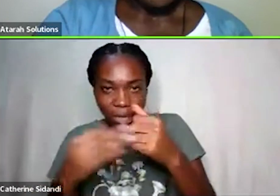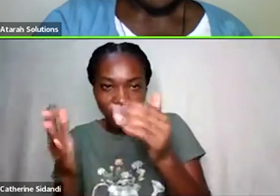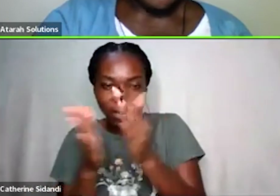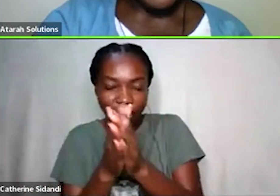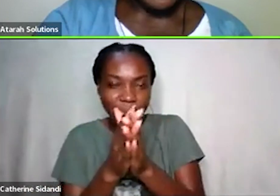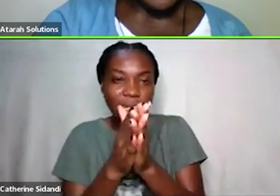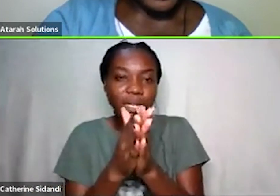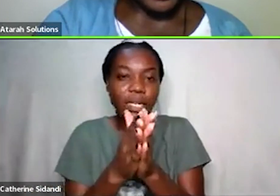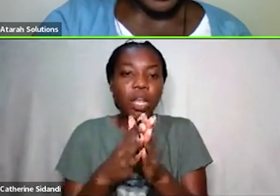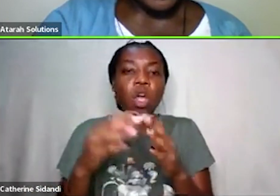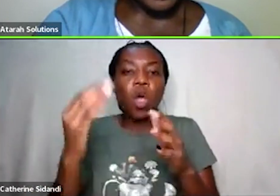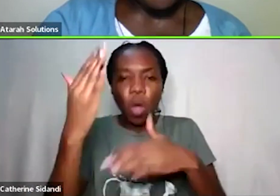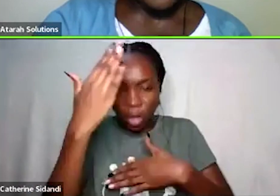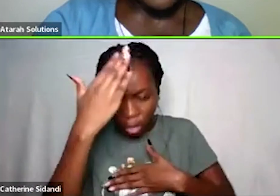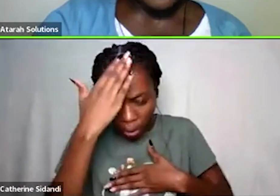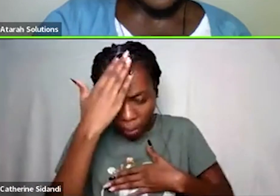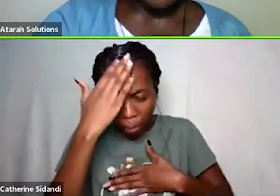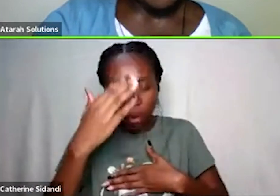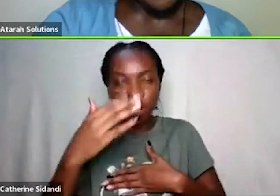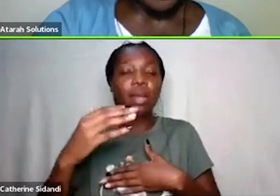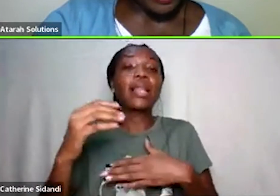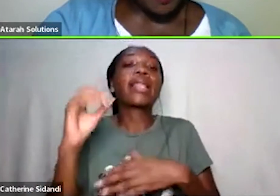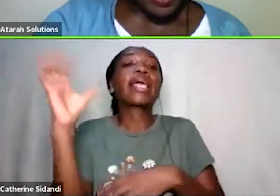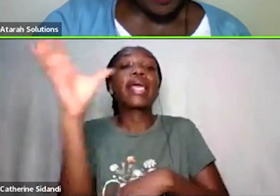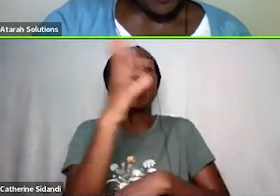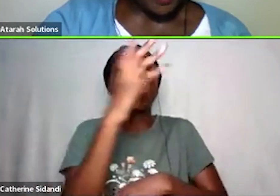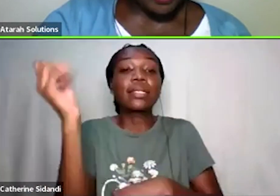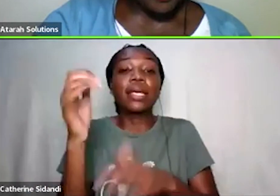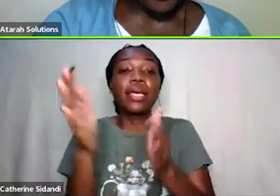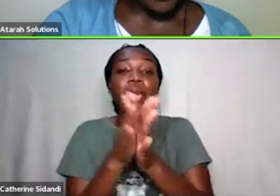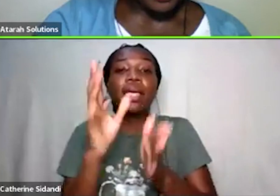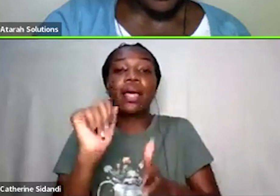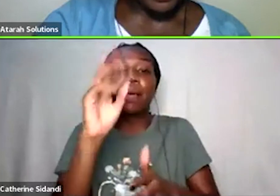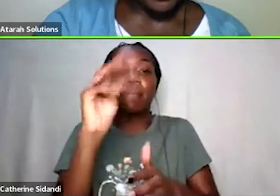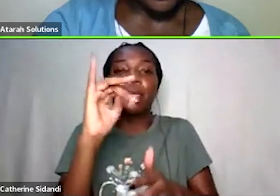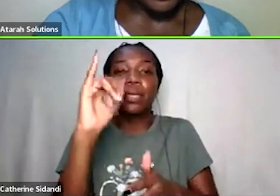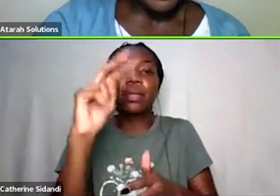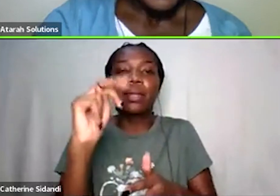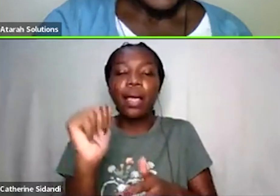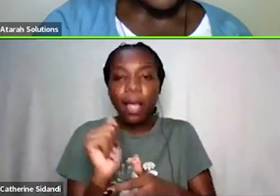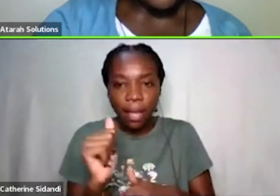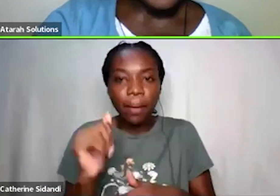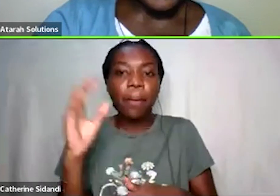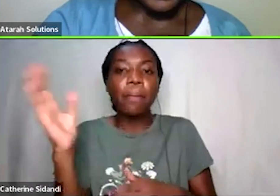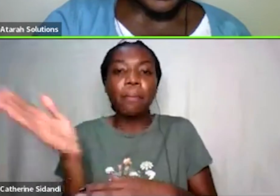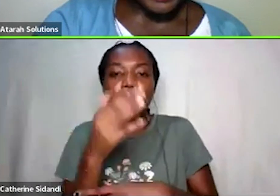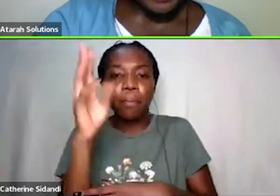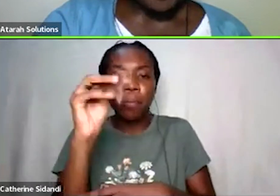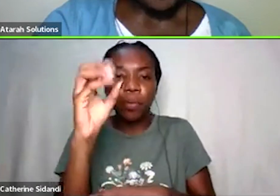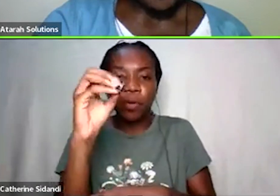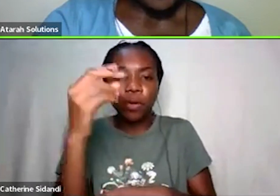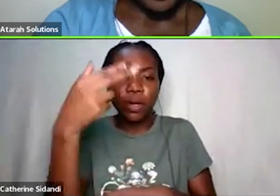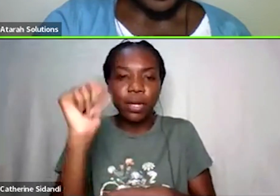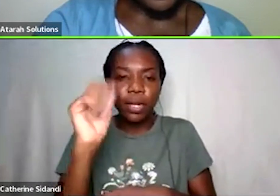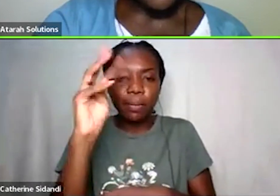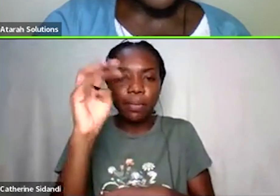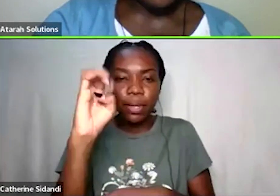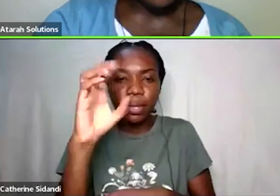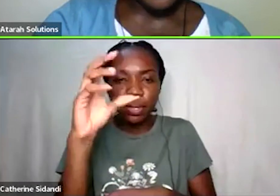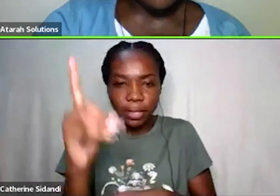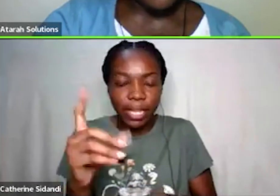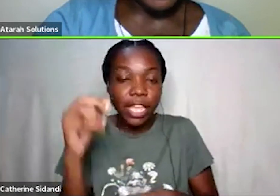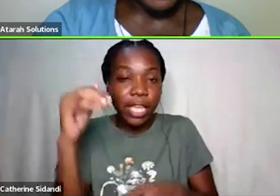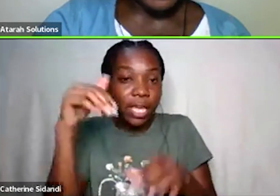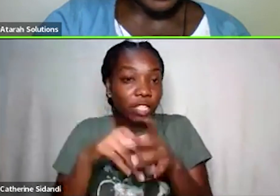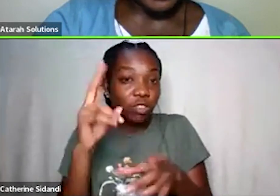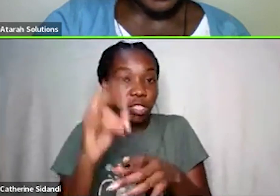Honorable Margaret Kenyatta and Ambassador Amina Mohammed. Wow, congratulations. In 2019, she won the